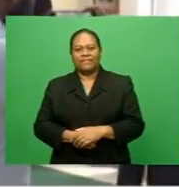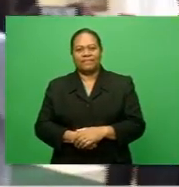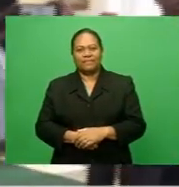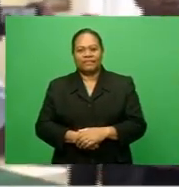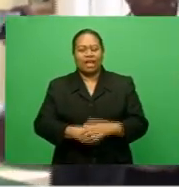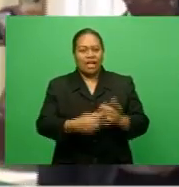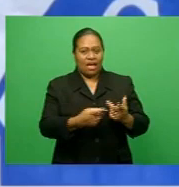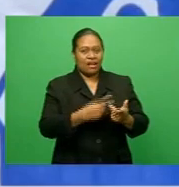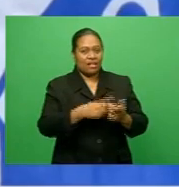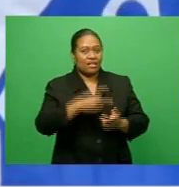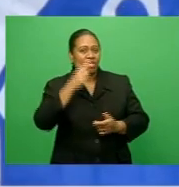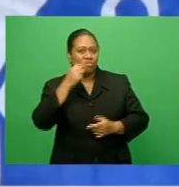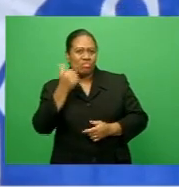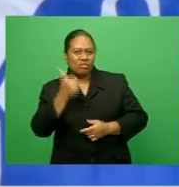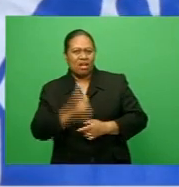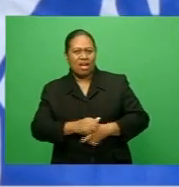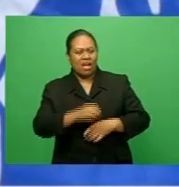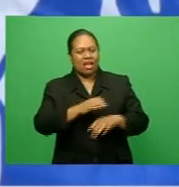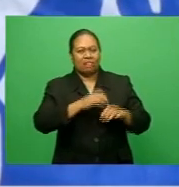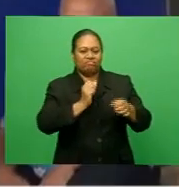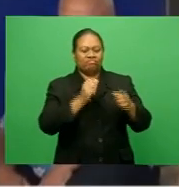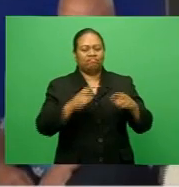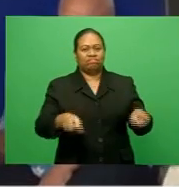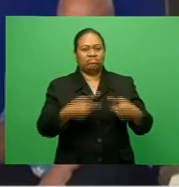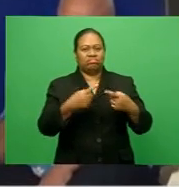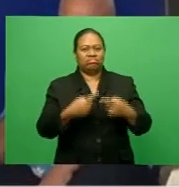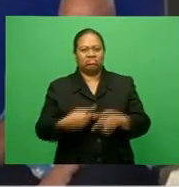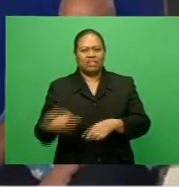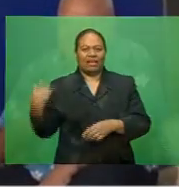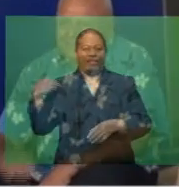And another Rambuka controversy grips Sodelpa.